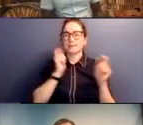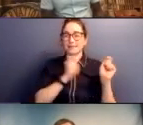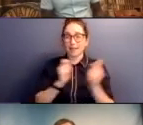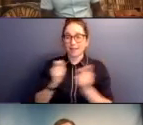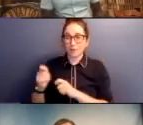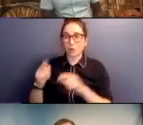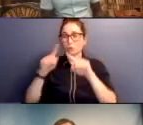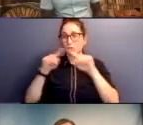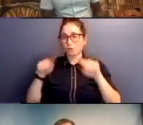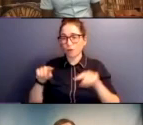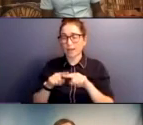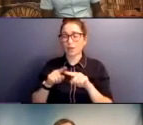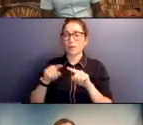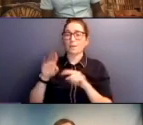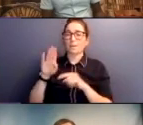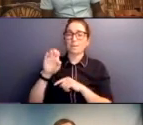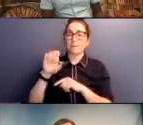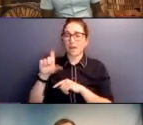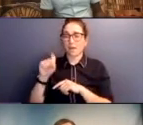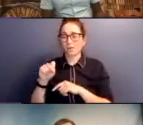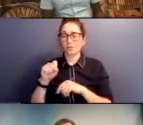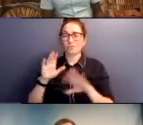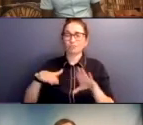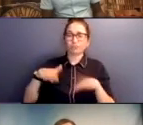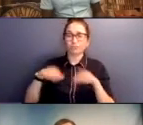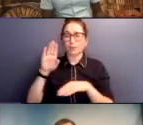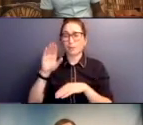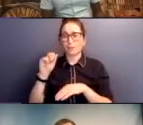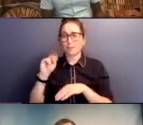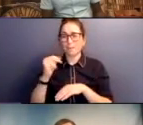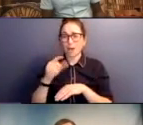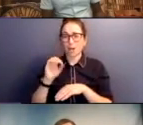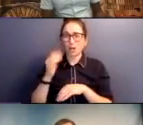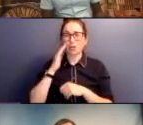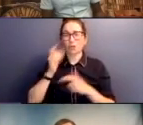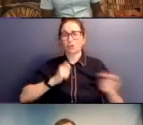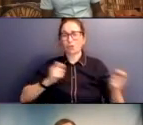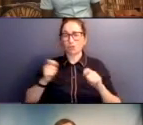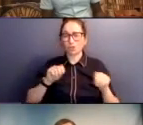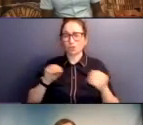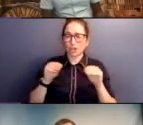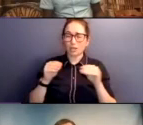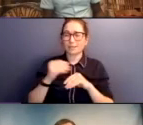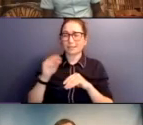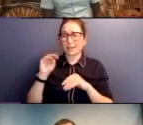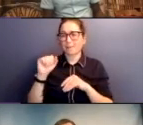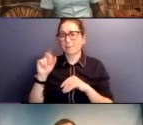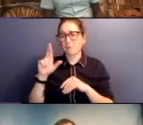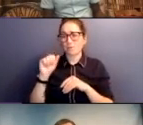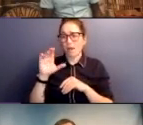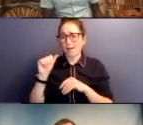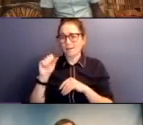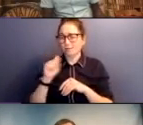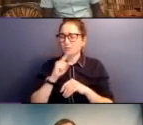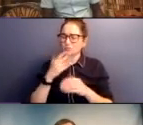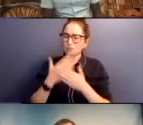bells, bongos, you name it, the güiro, shakers, maracas. So that is a good time for me